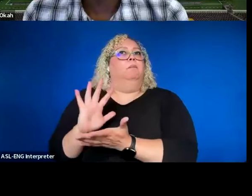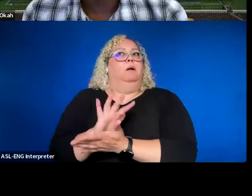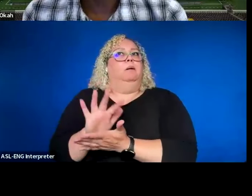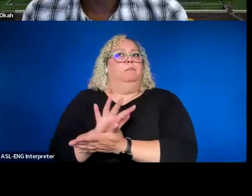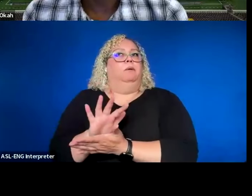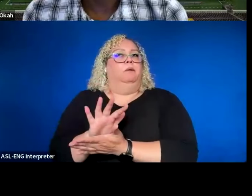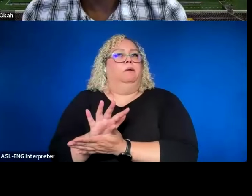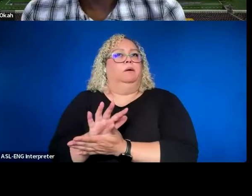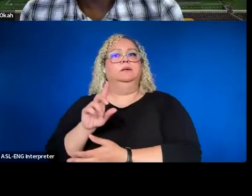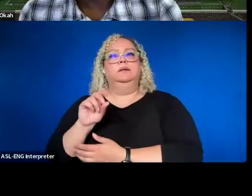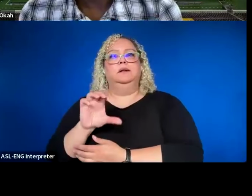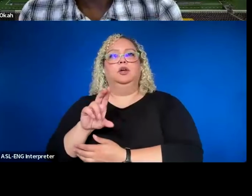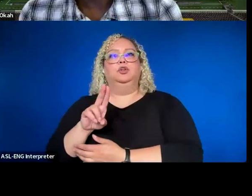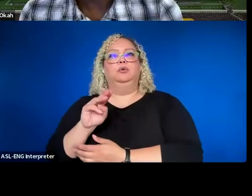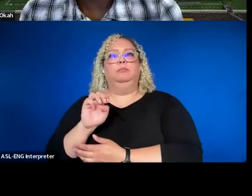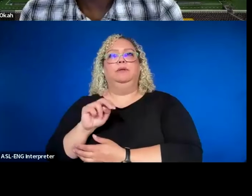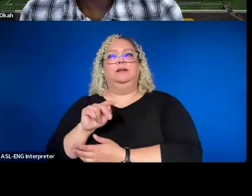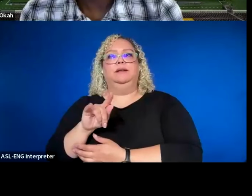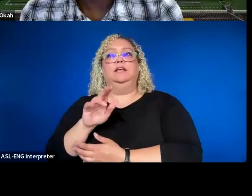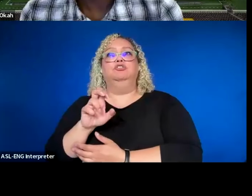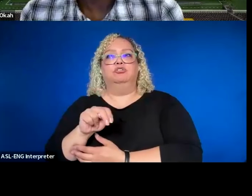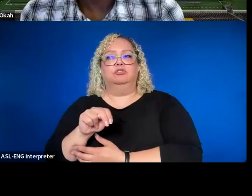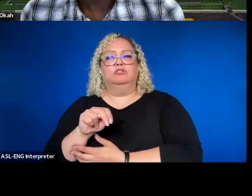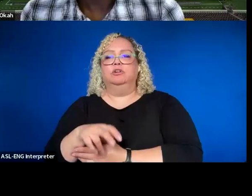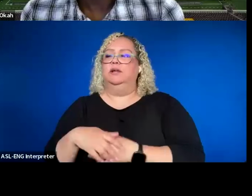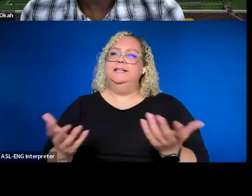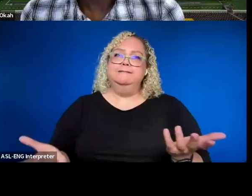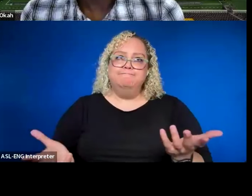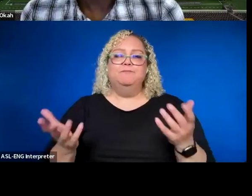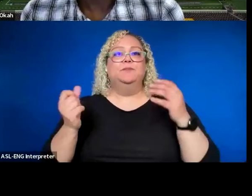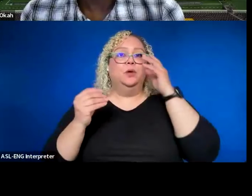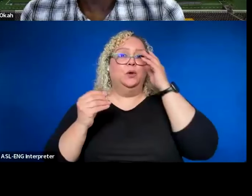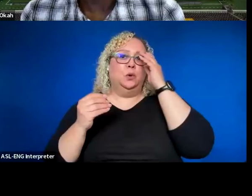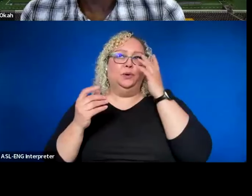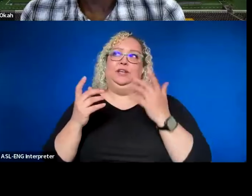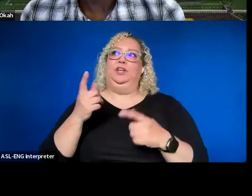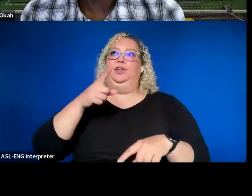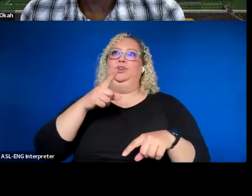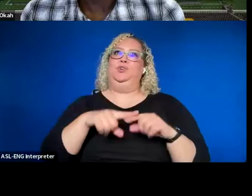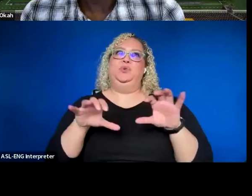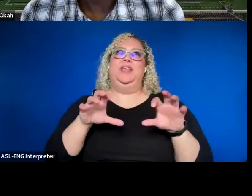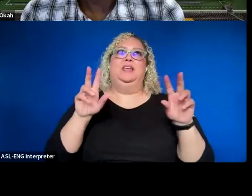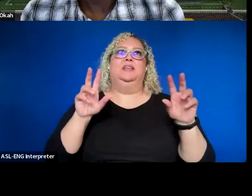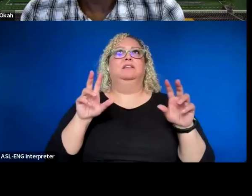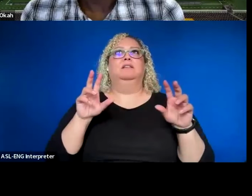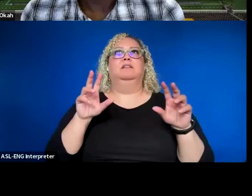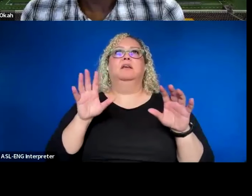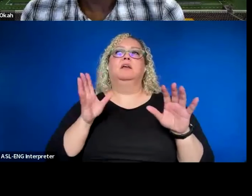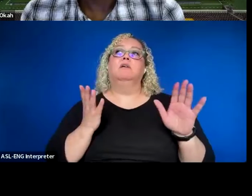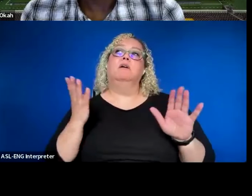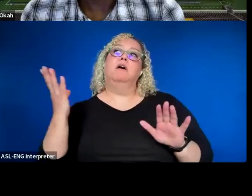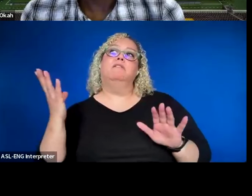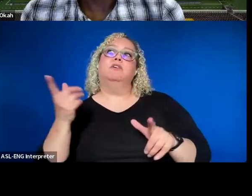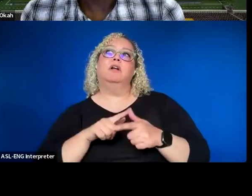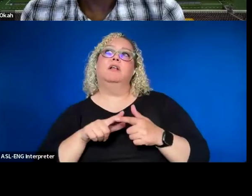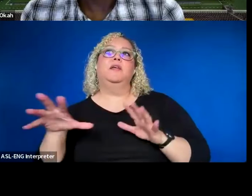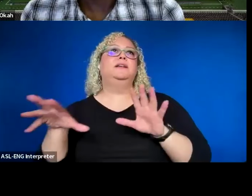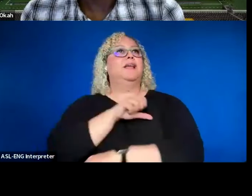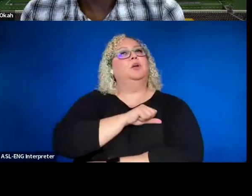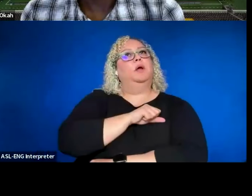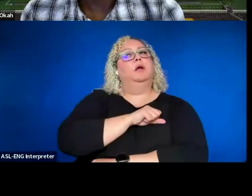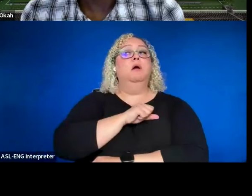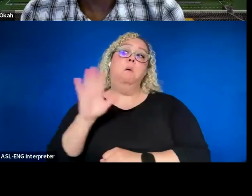what are the, you can't do the bait and switch of participate in research because we'll